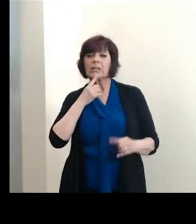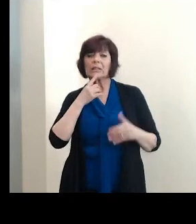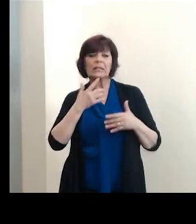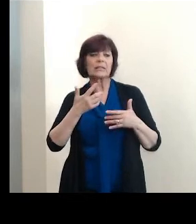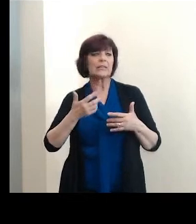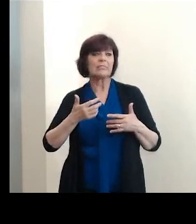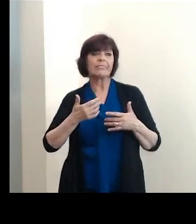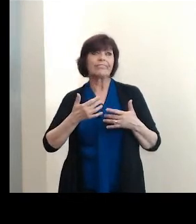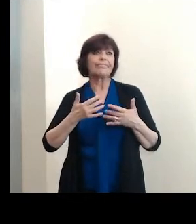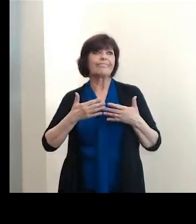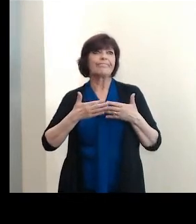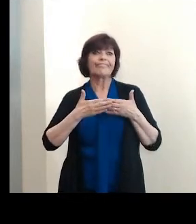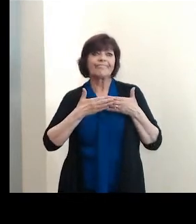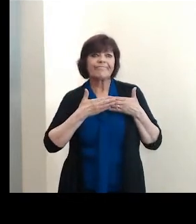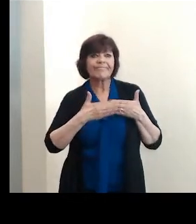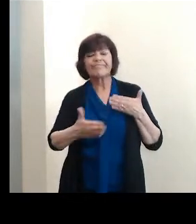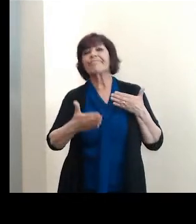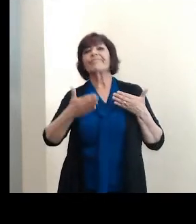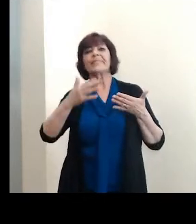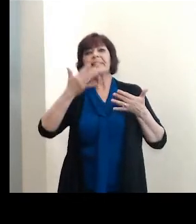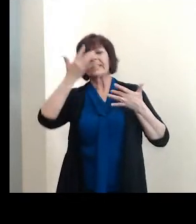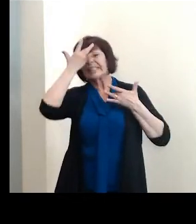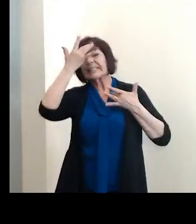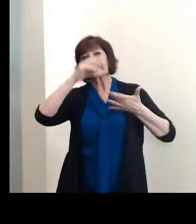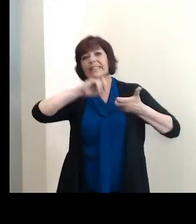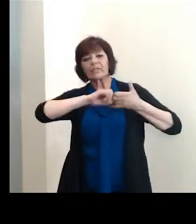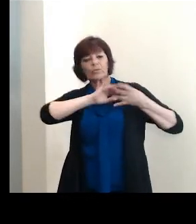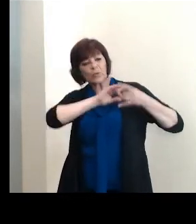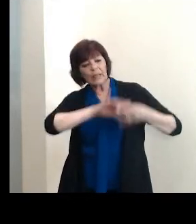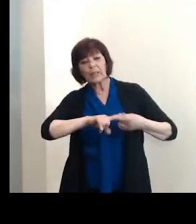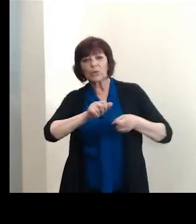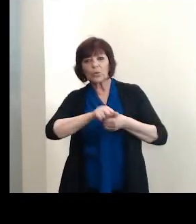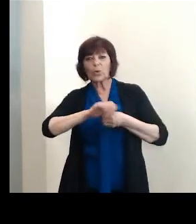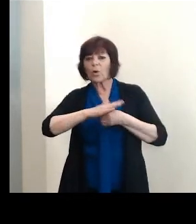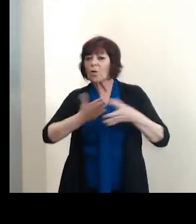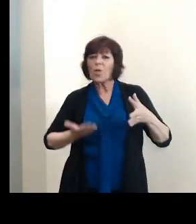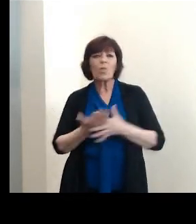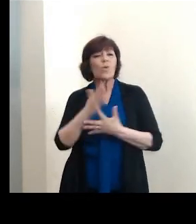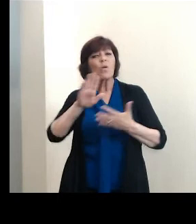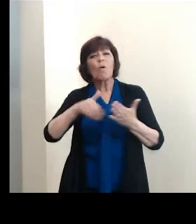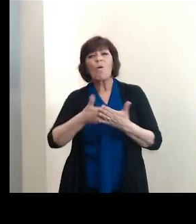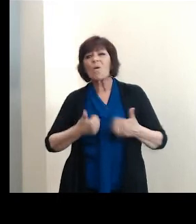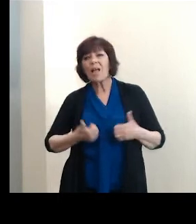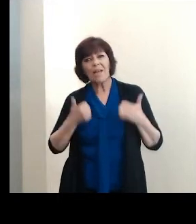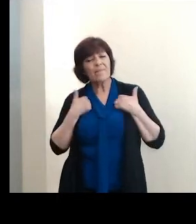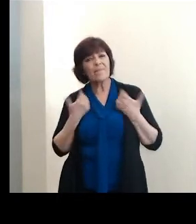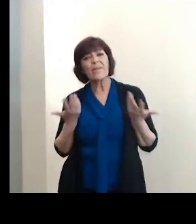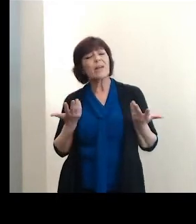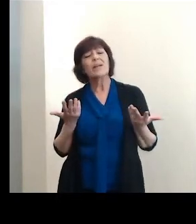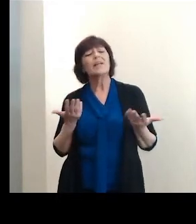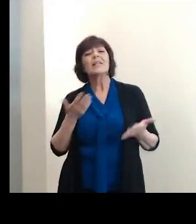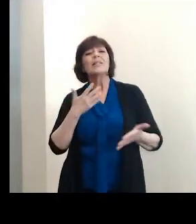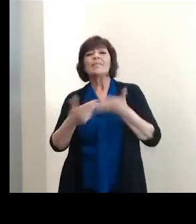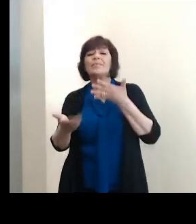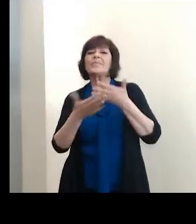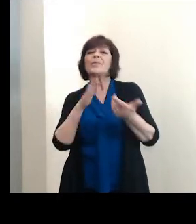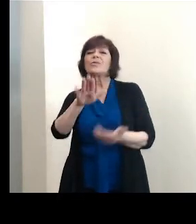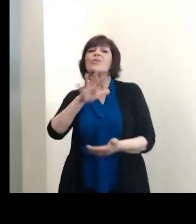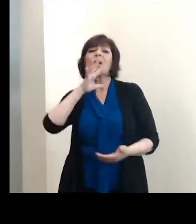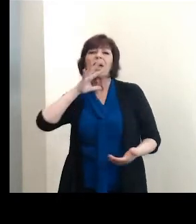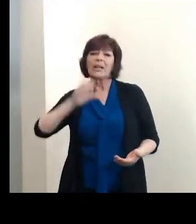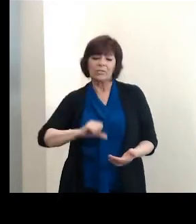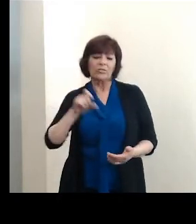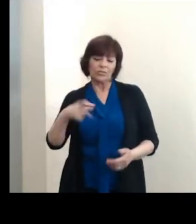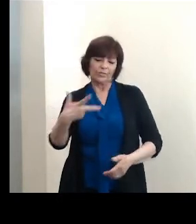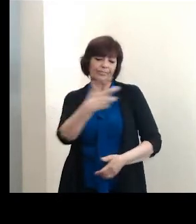effects, long-term illness issues related to COVID later throughout the rest of their life. So no matter what age you are, you